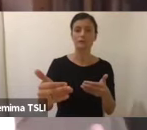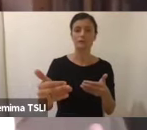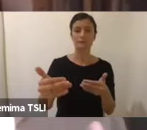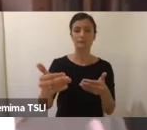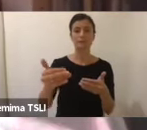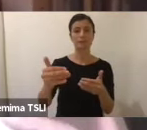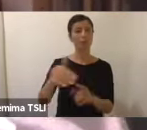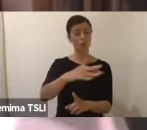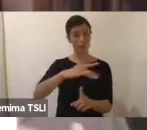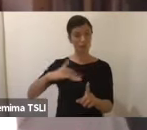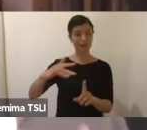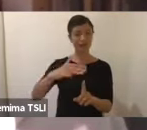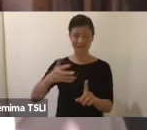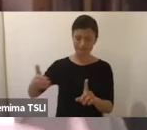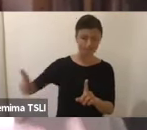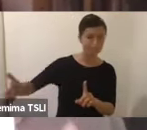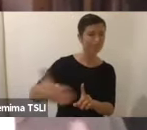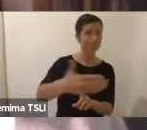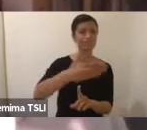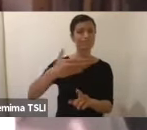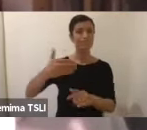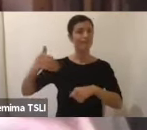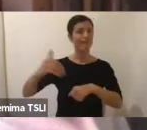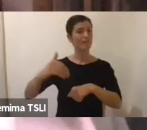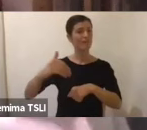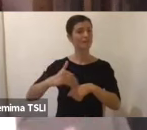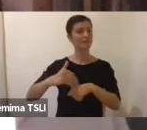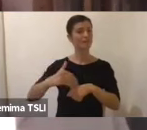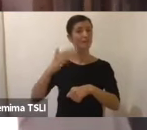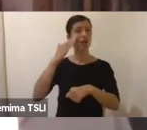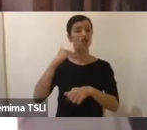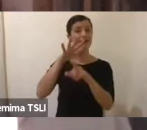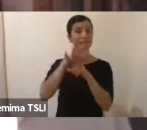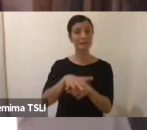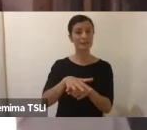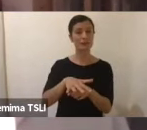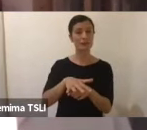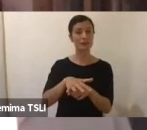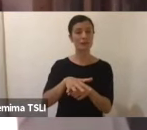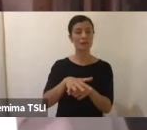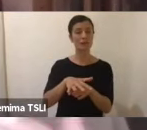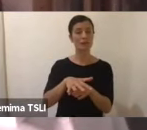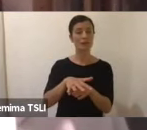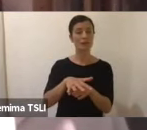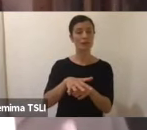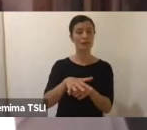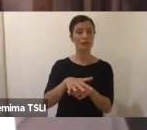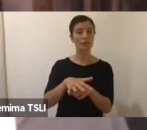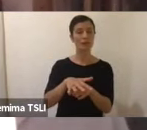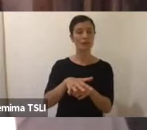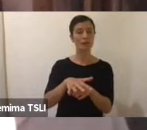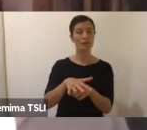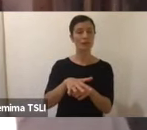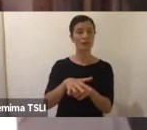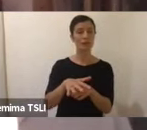uh those who are as it were its victims but everybody is affected by racism in